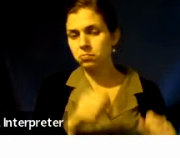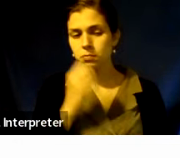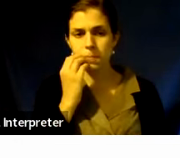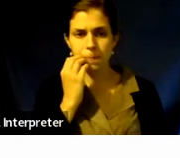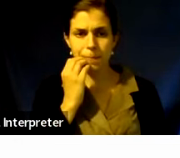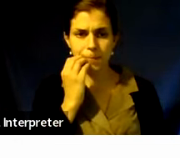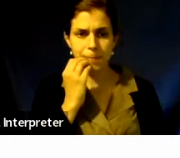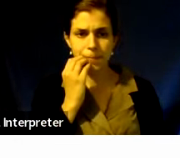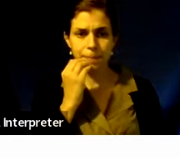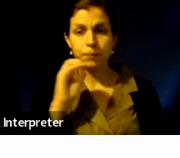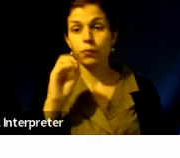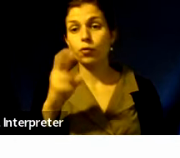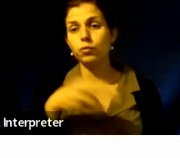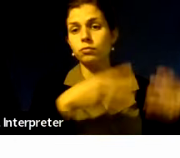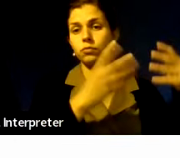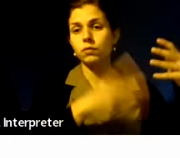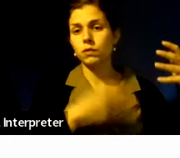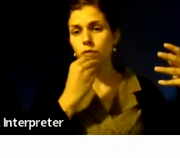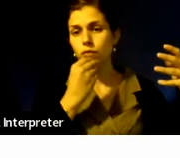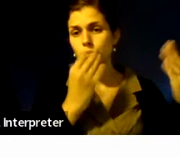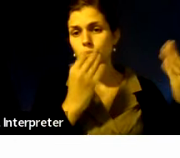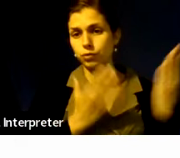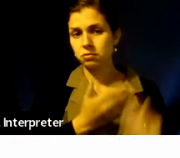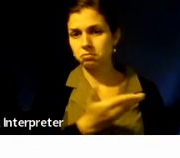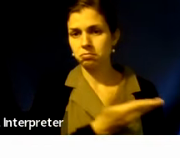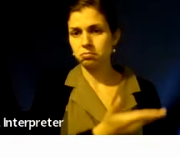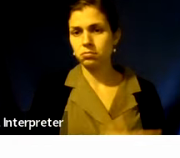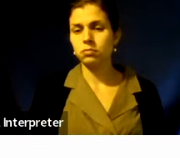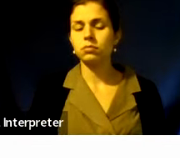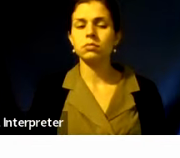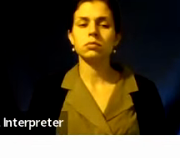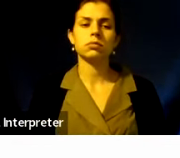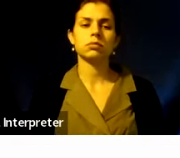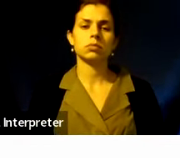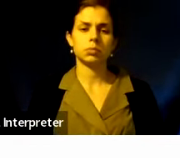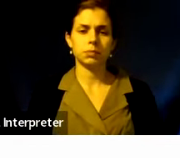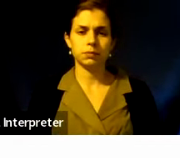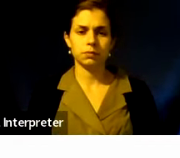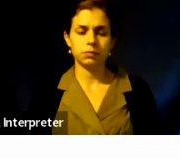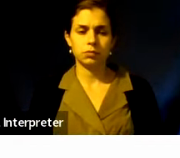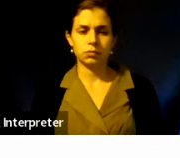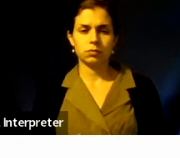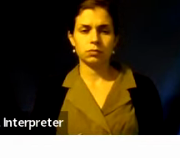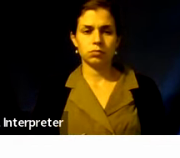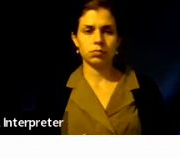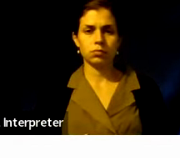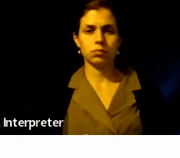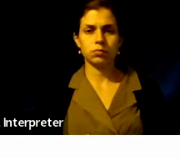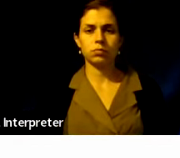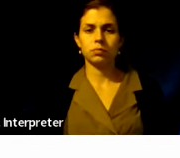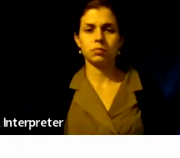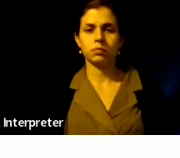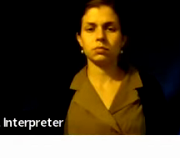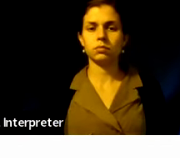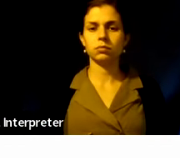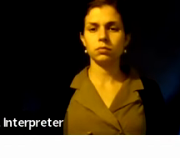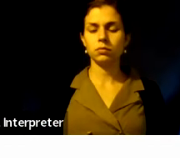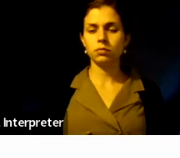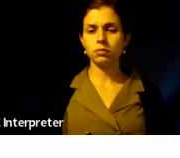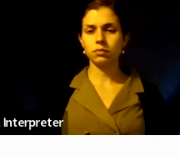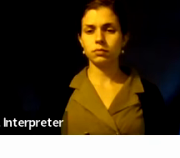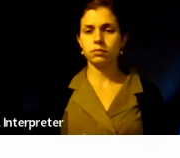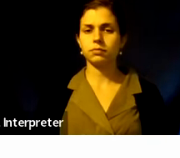well. So great easy access to that form, as well as other information,